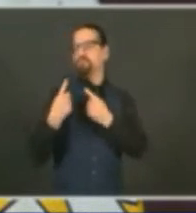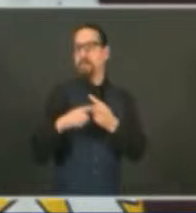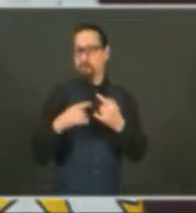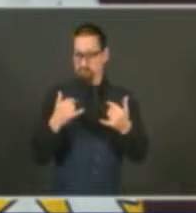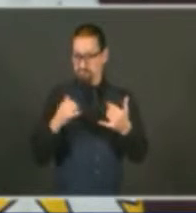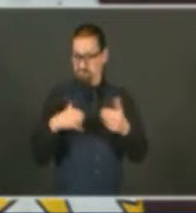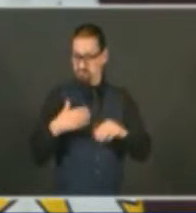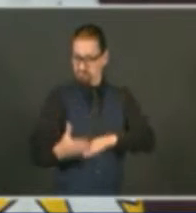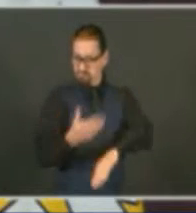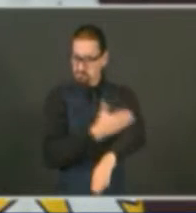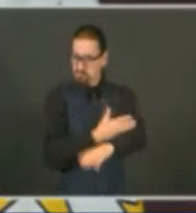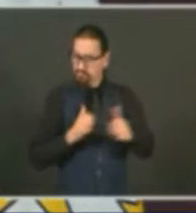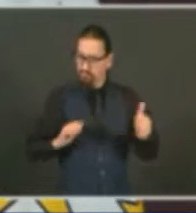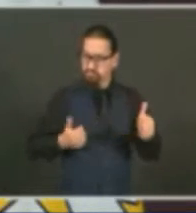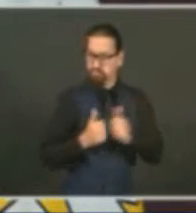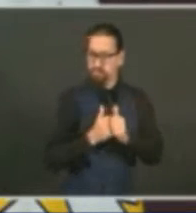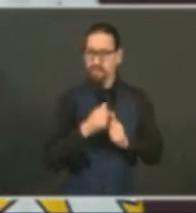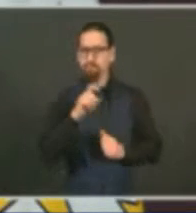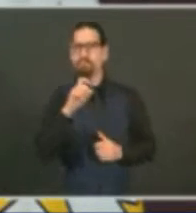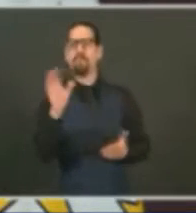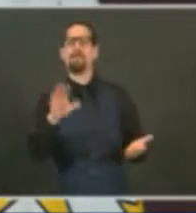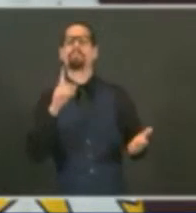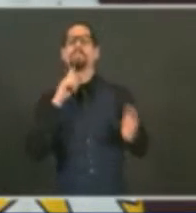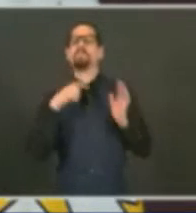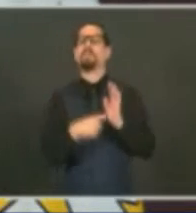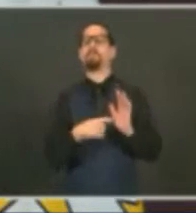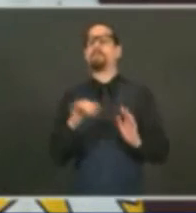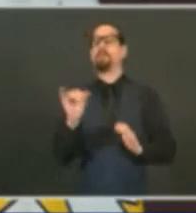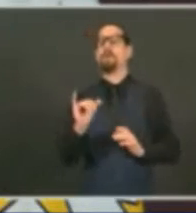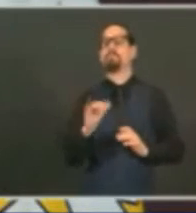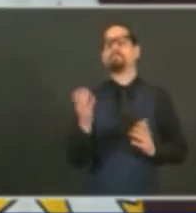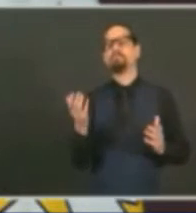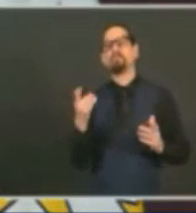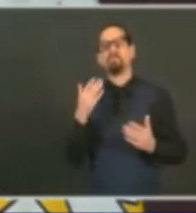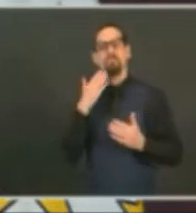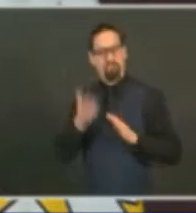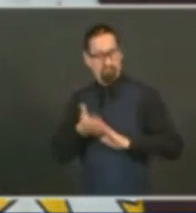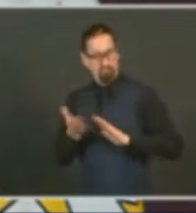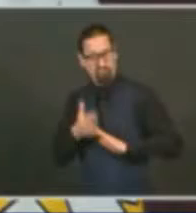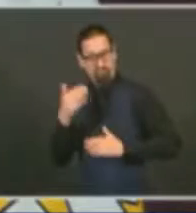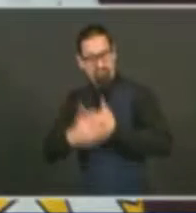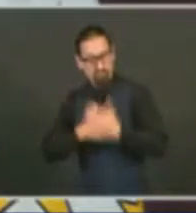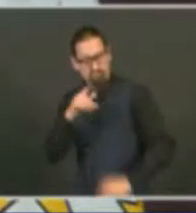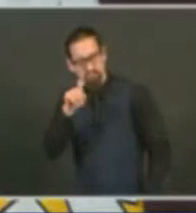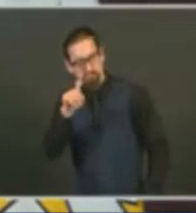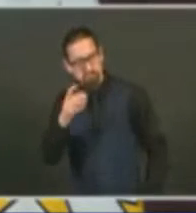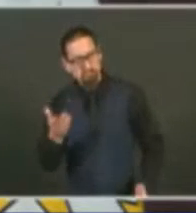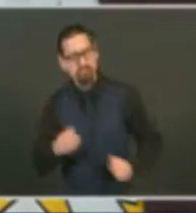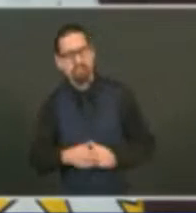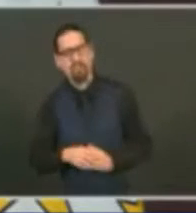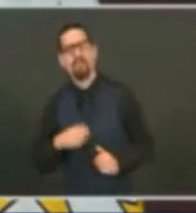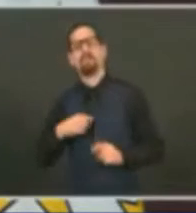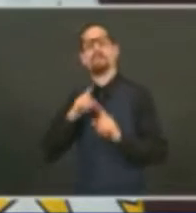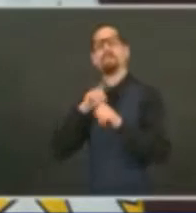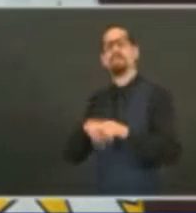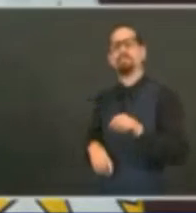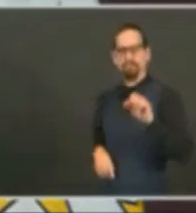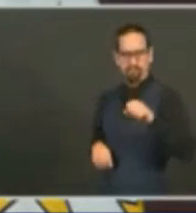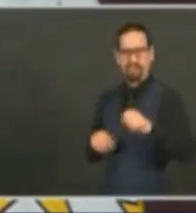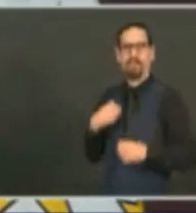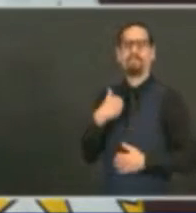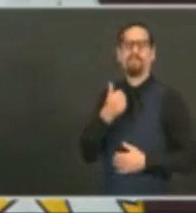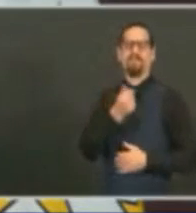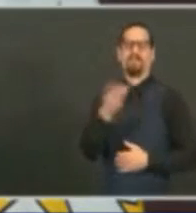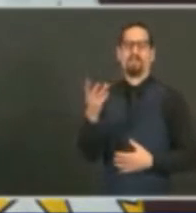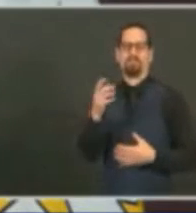feeling like we're back into a good position with that? Yes, there are a number of answers to that. With credit to our team, we've done a